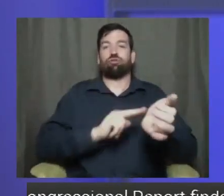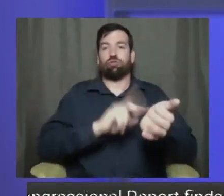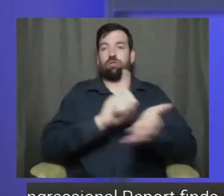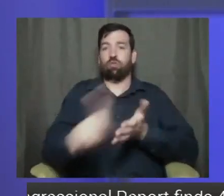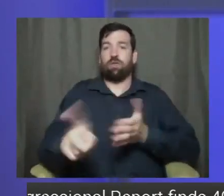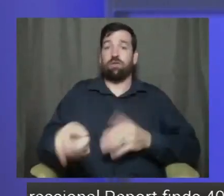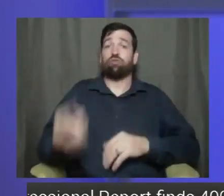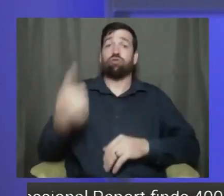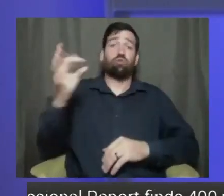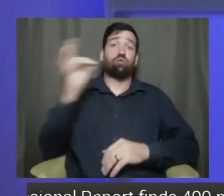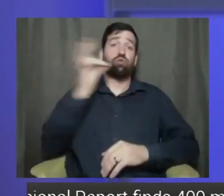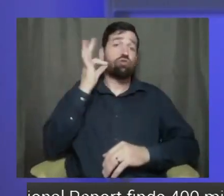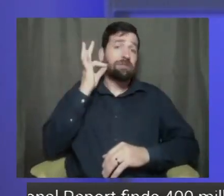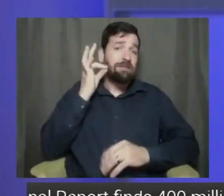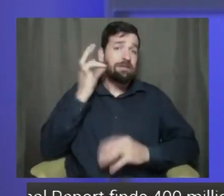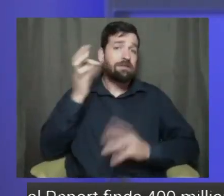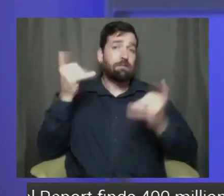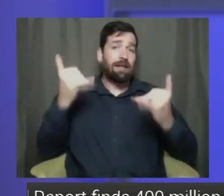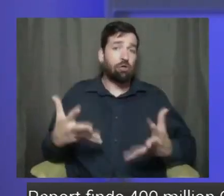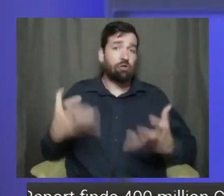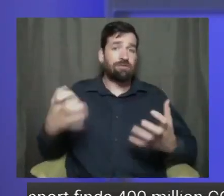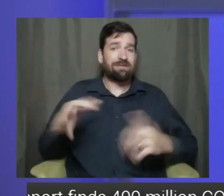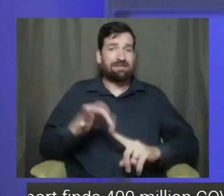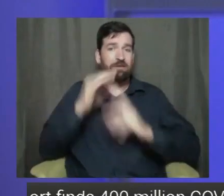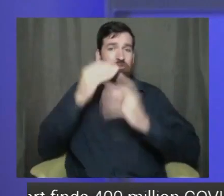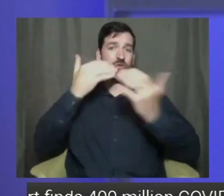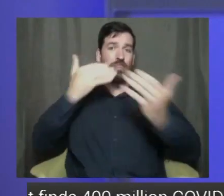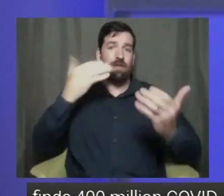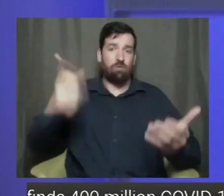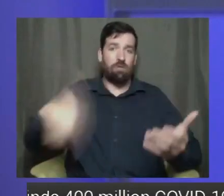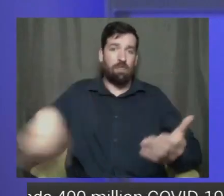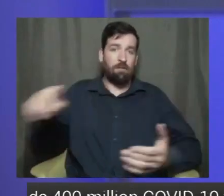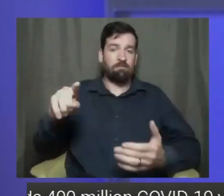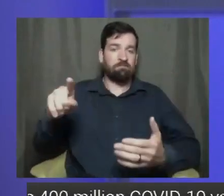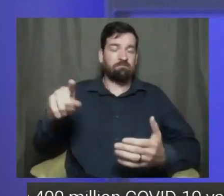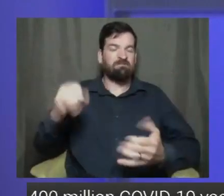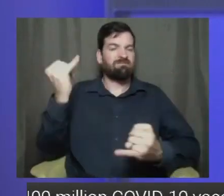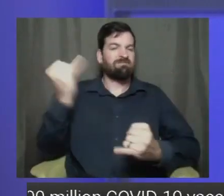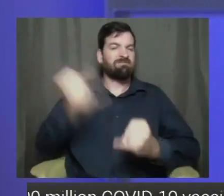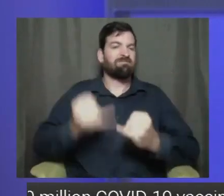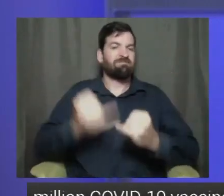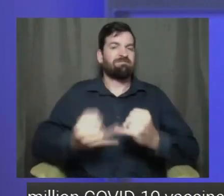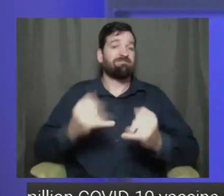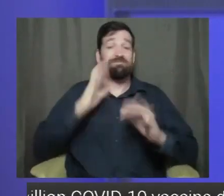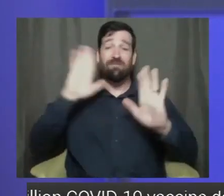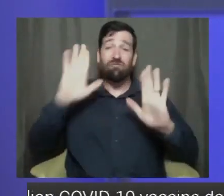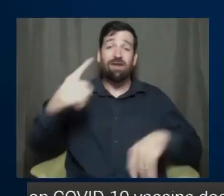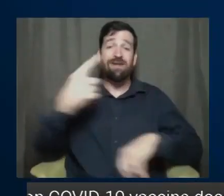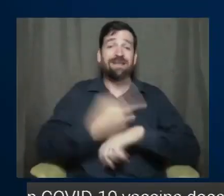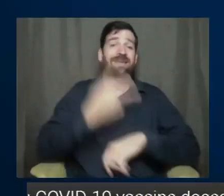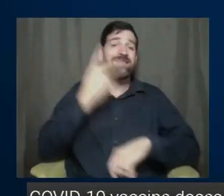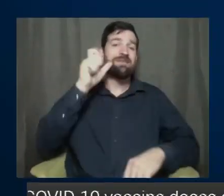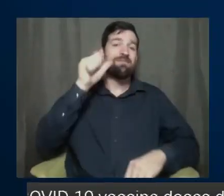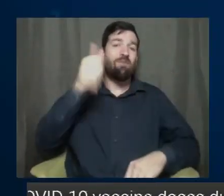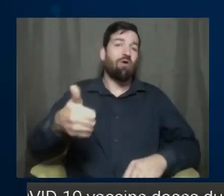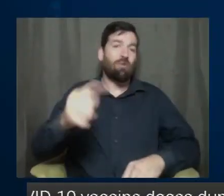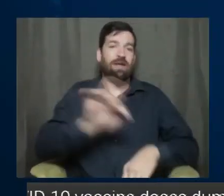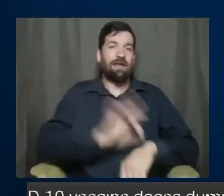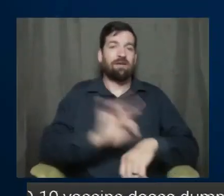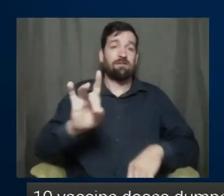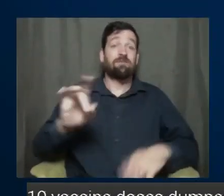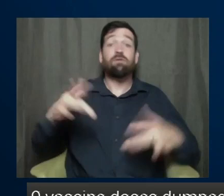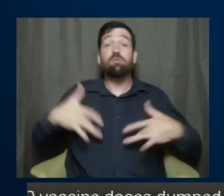a special thank you to them. We will leave you with that this morning. Go out, make it a great day. We'll see you back here tomorrow at 8. What's up, nurses